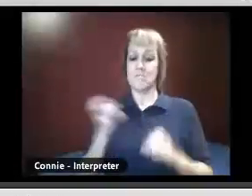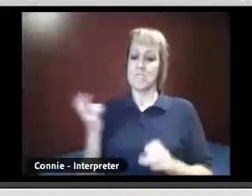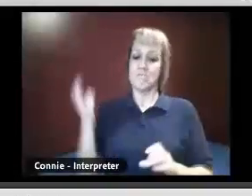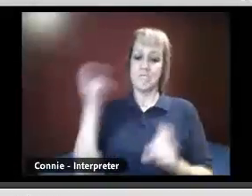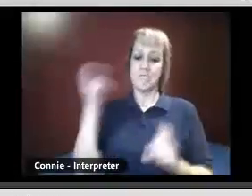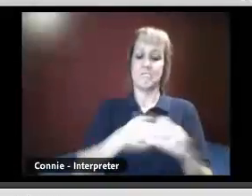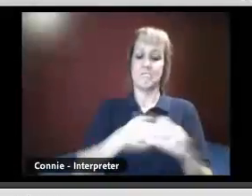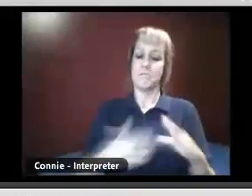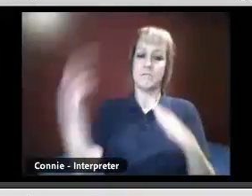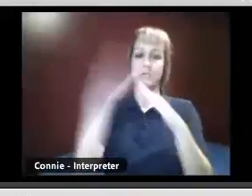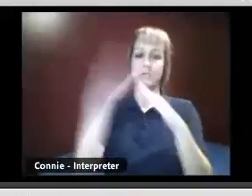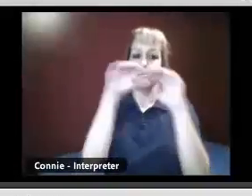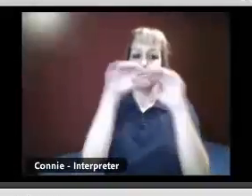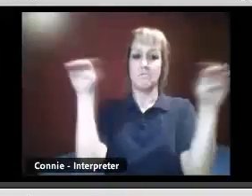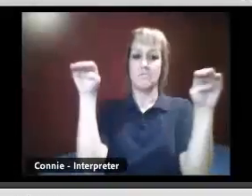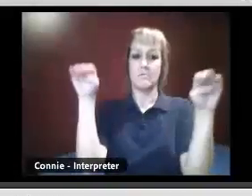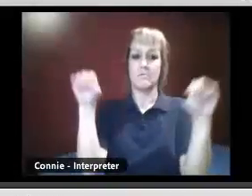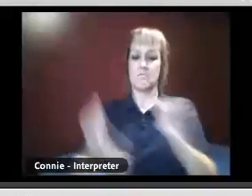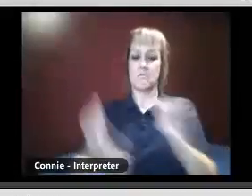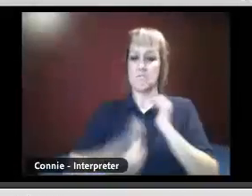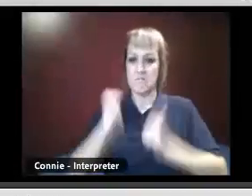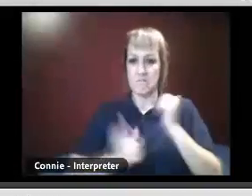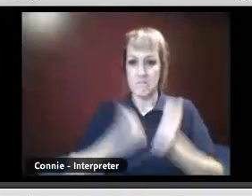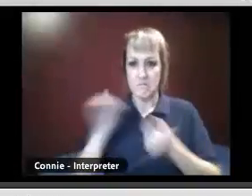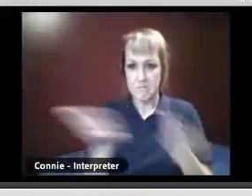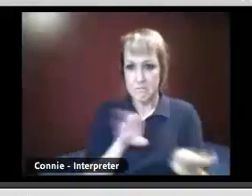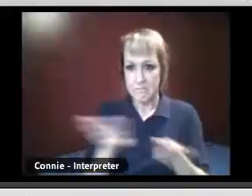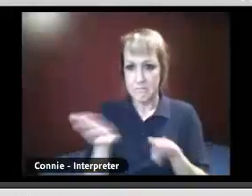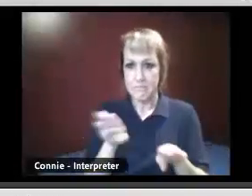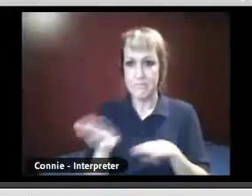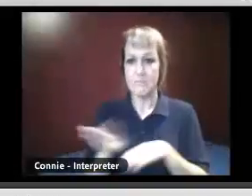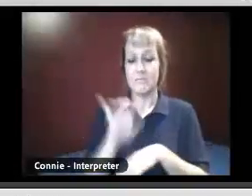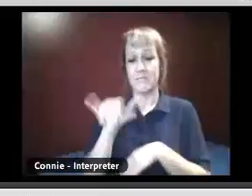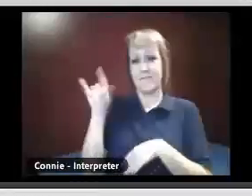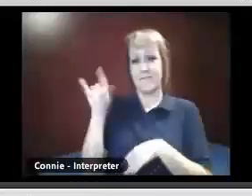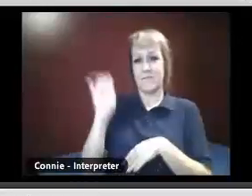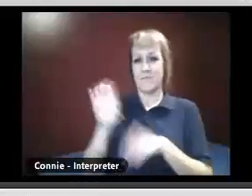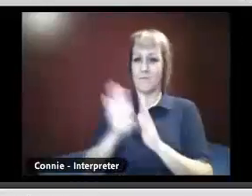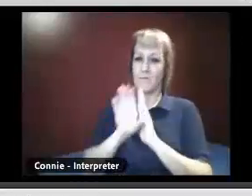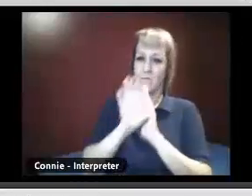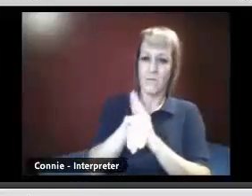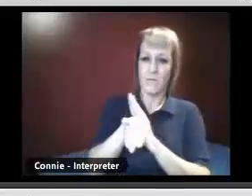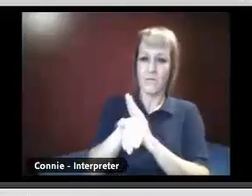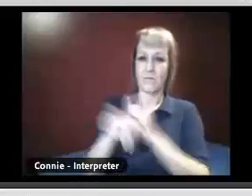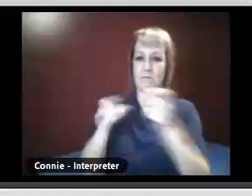top here, which is definitely your aggressive behavior. All right, the style of forcing, controlling